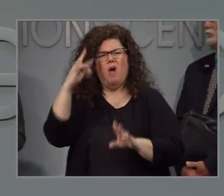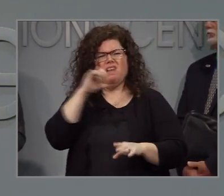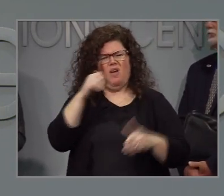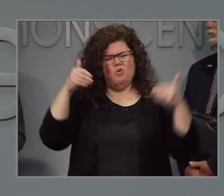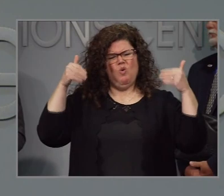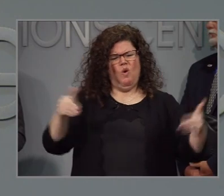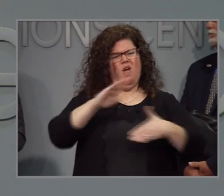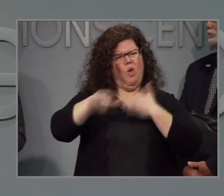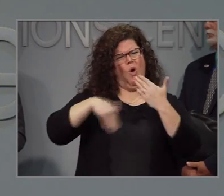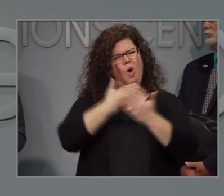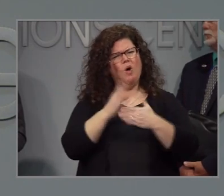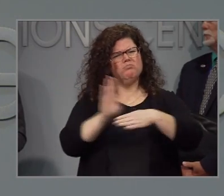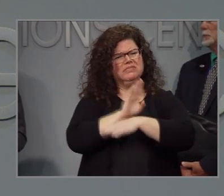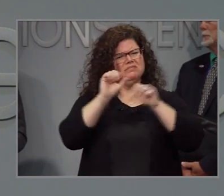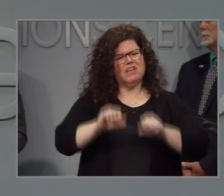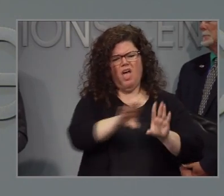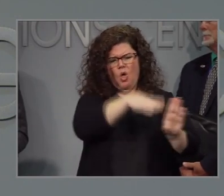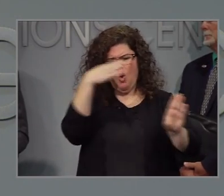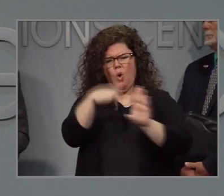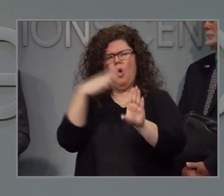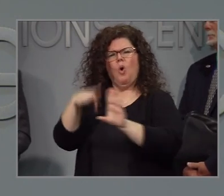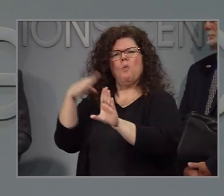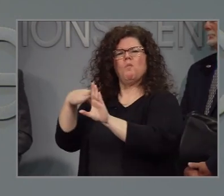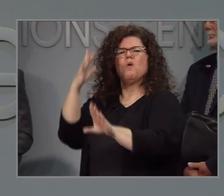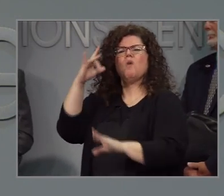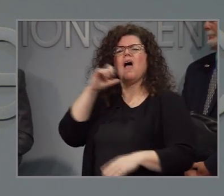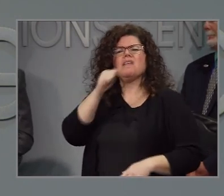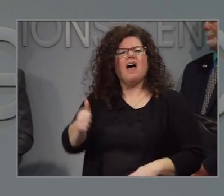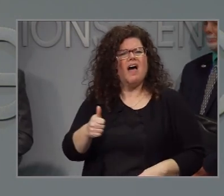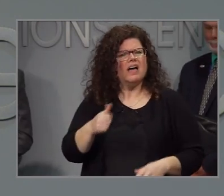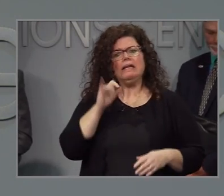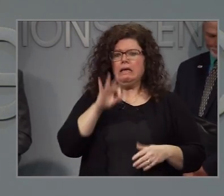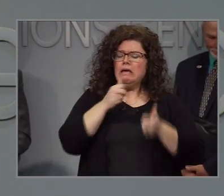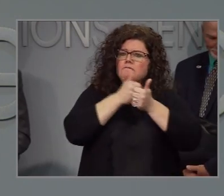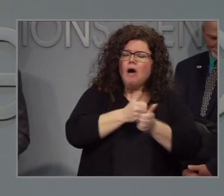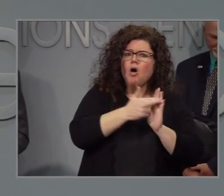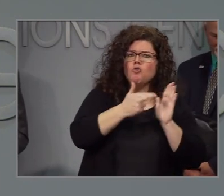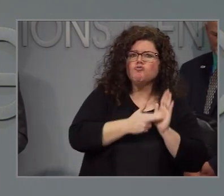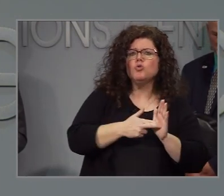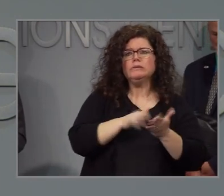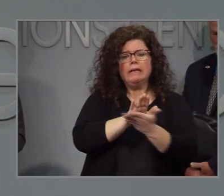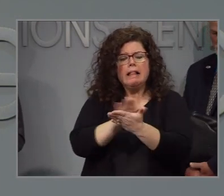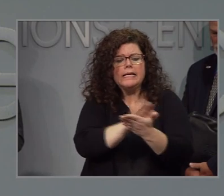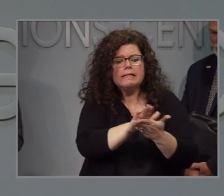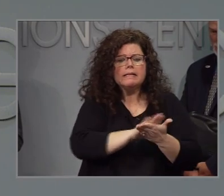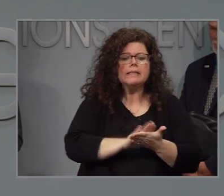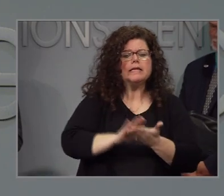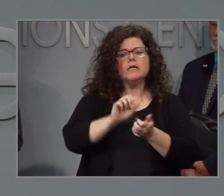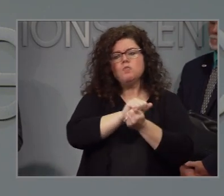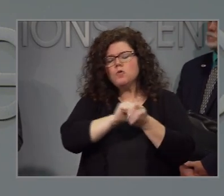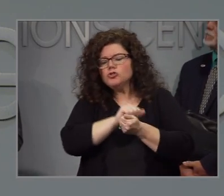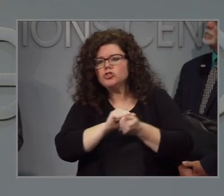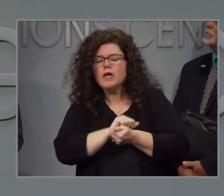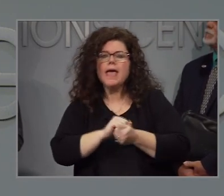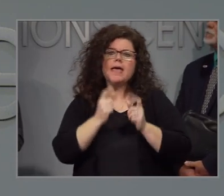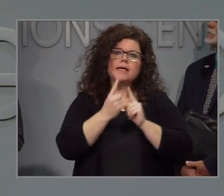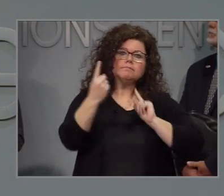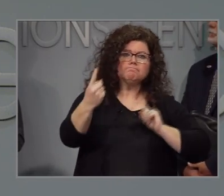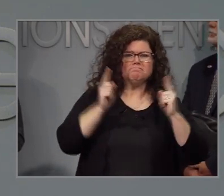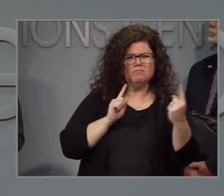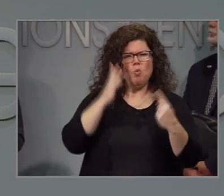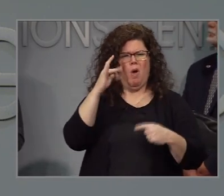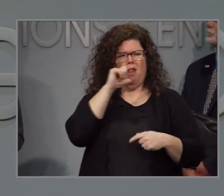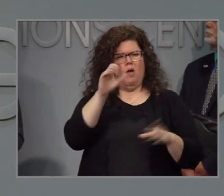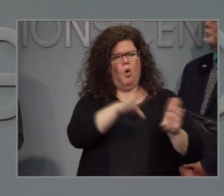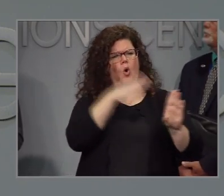could operate if they kind of do the same things like social distancing and sanitizing? Why is there a need to